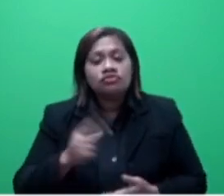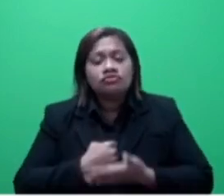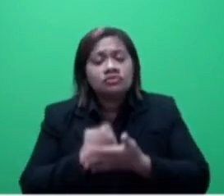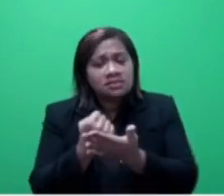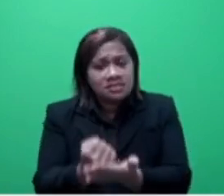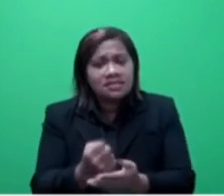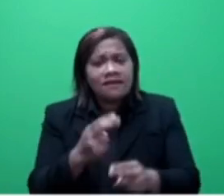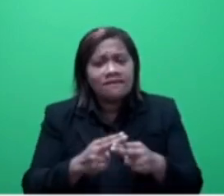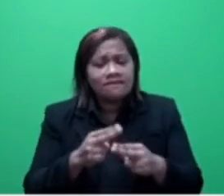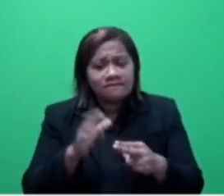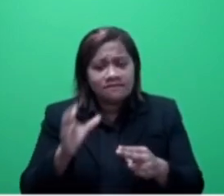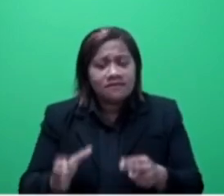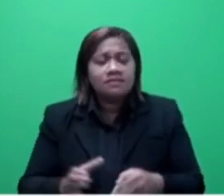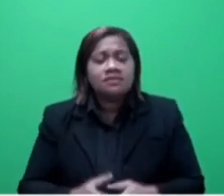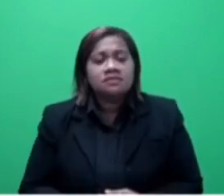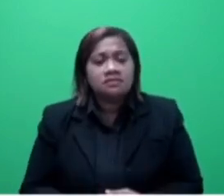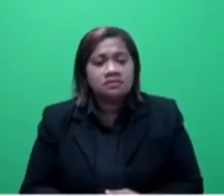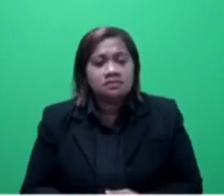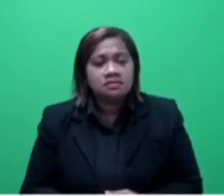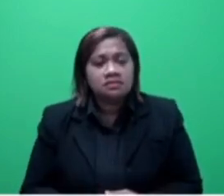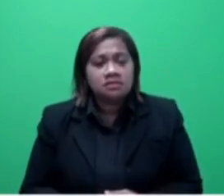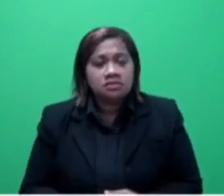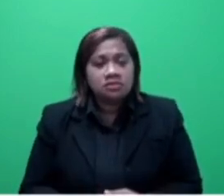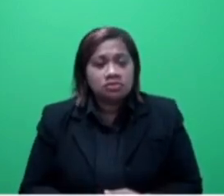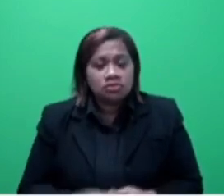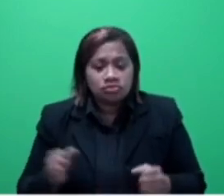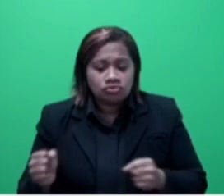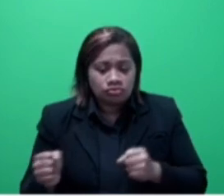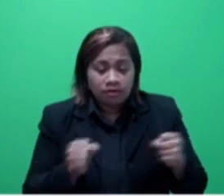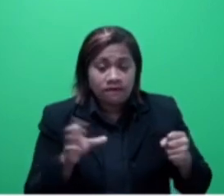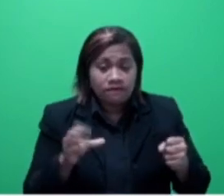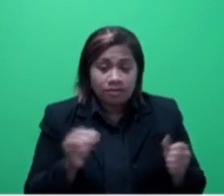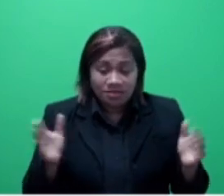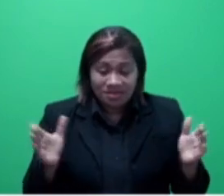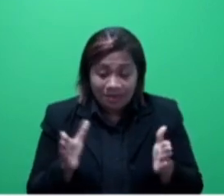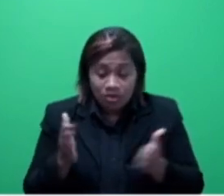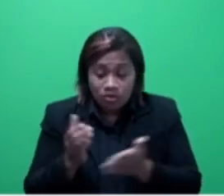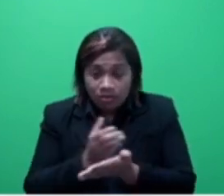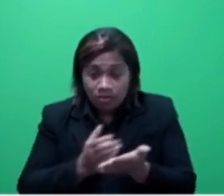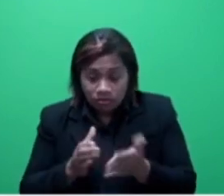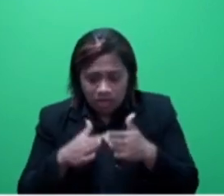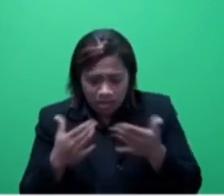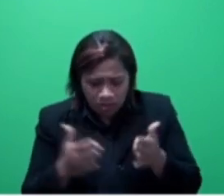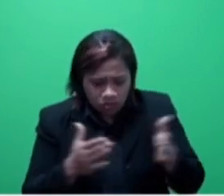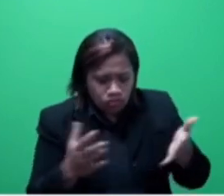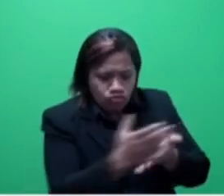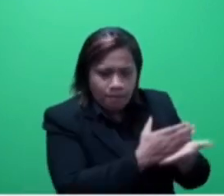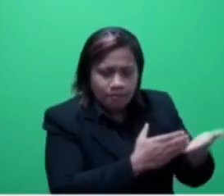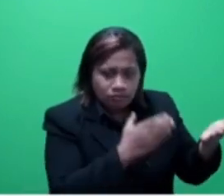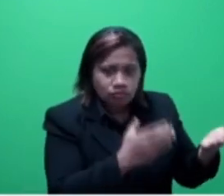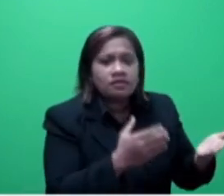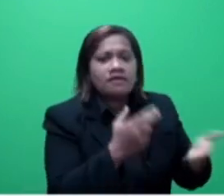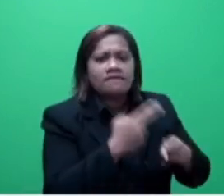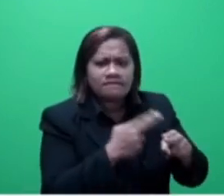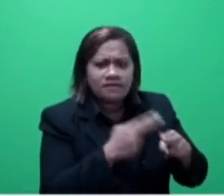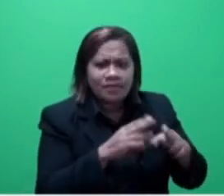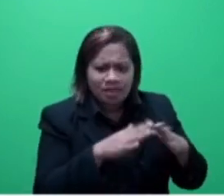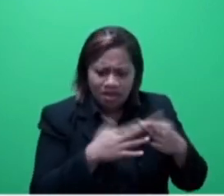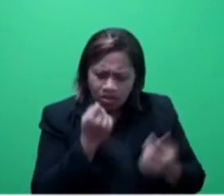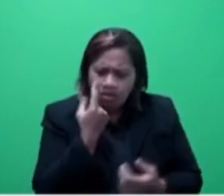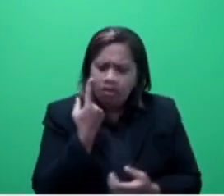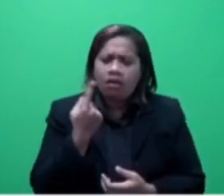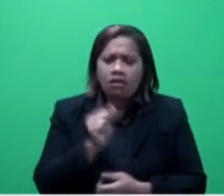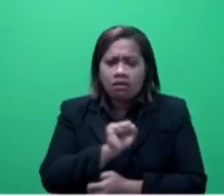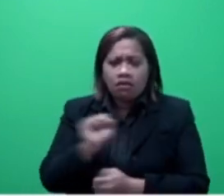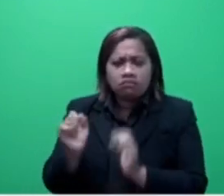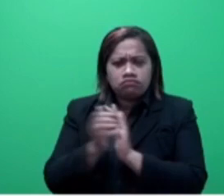shift from semi-commercial to commercial farming, and therefore realizing our own very huge potential with respect